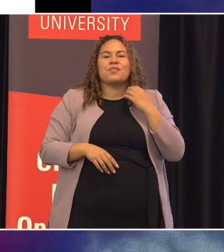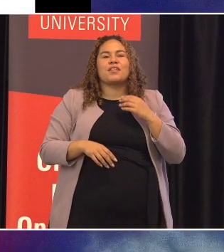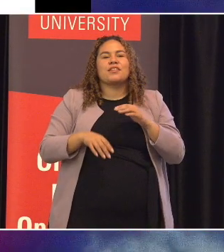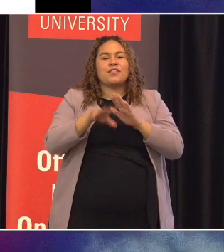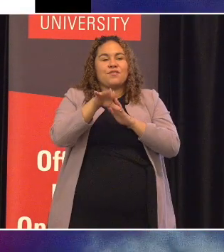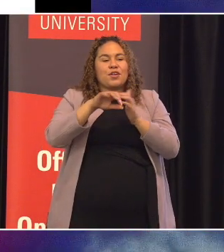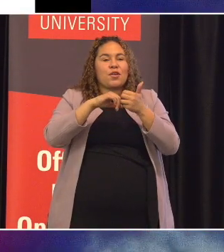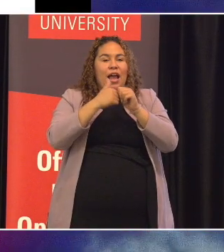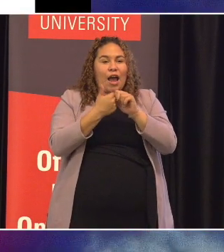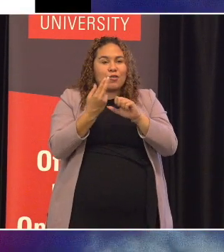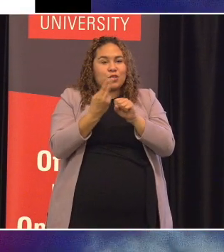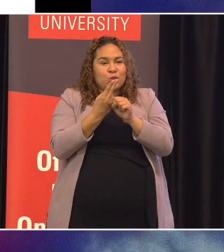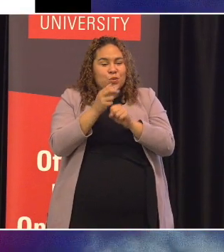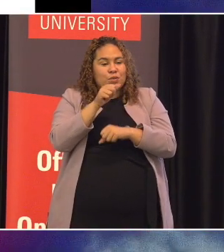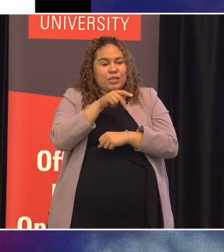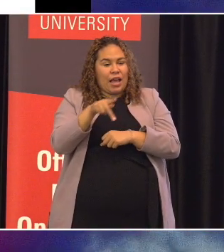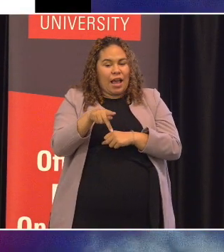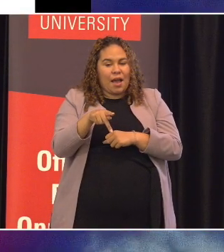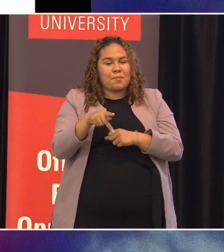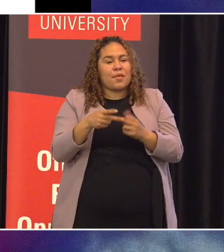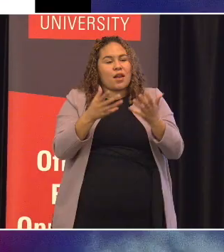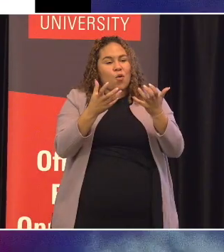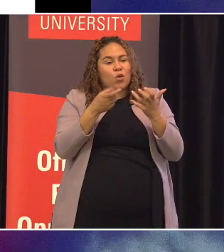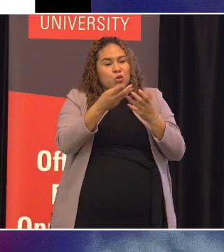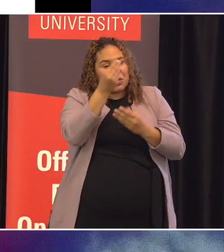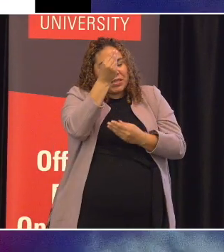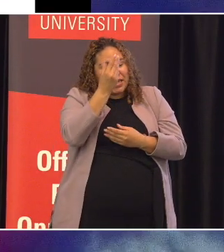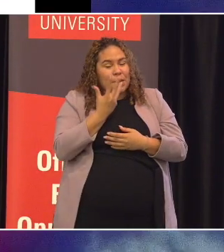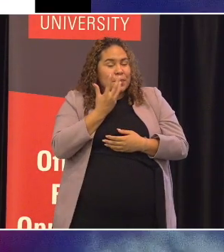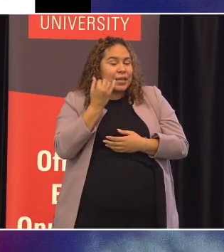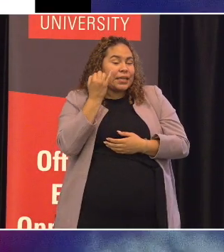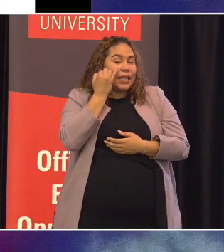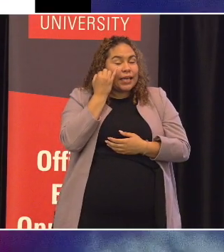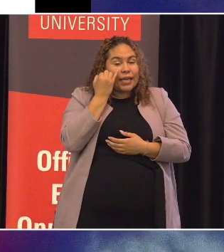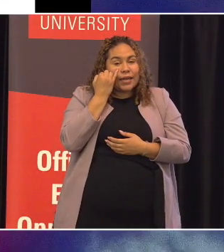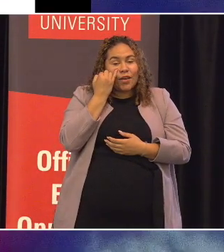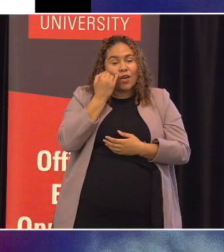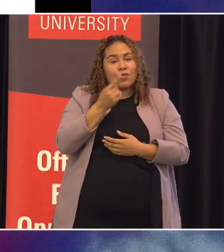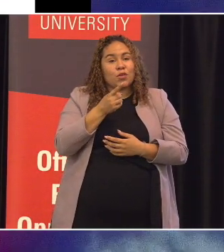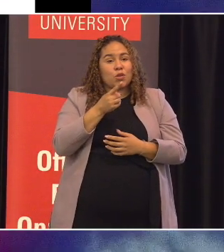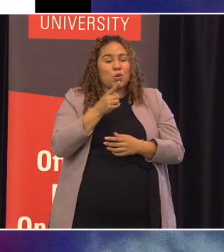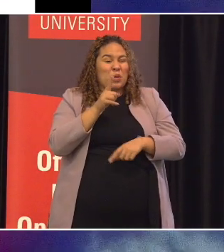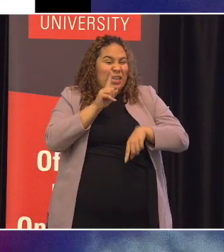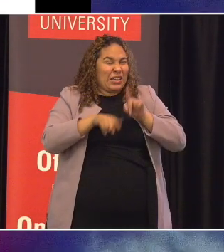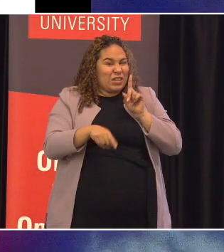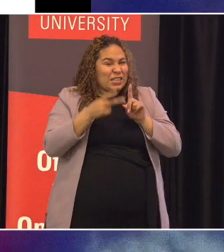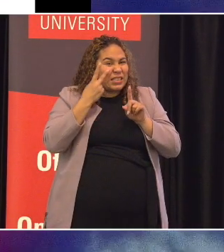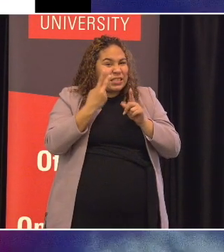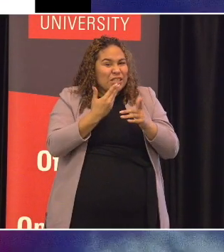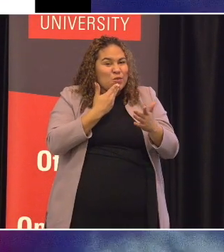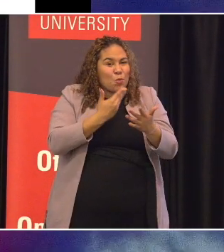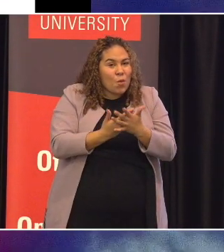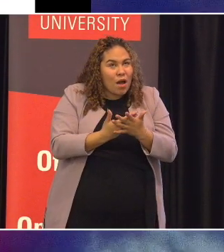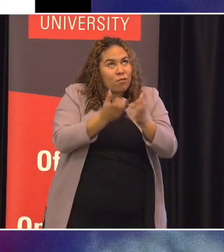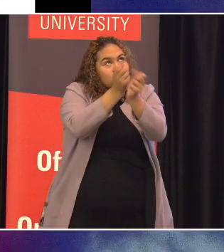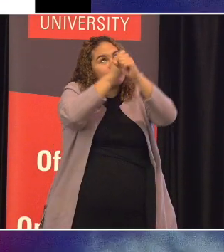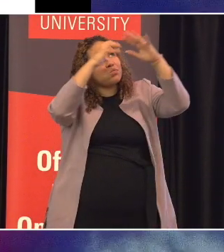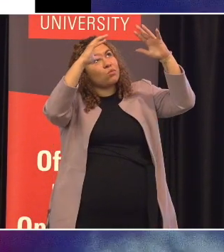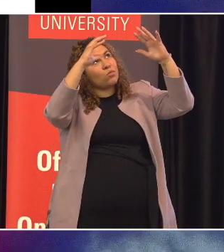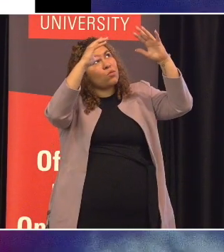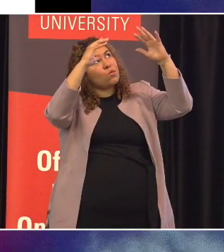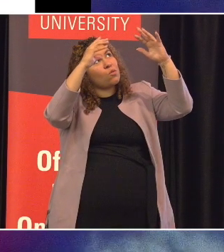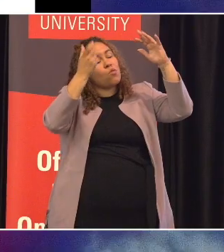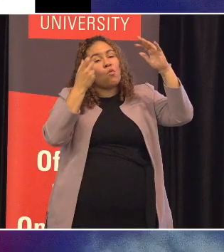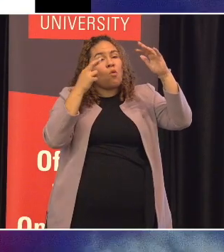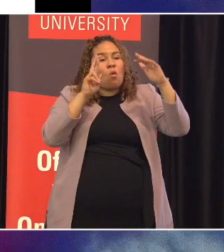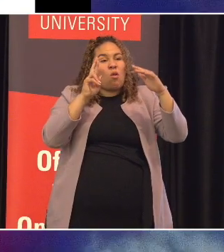an app, and I want you to tell me if you couldn't see it very well or blind, if you